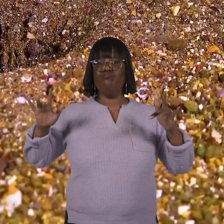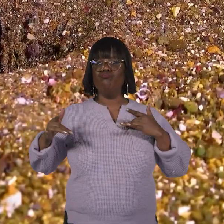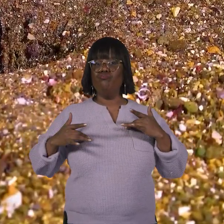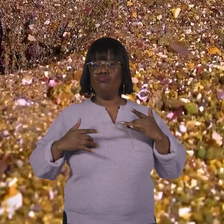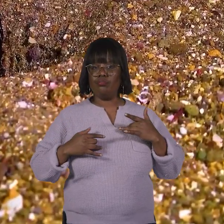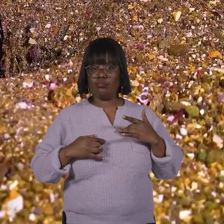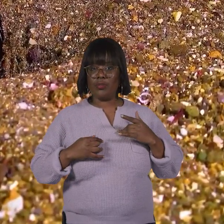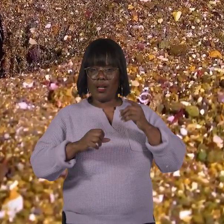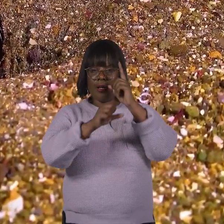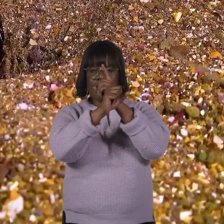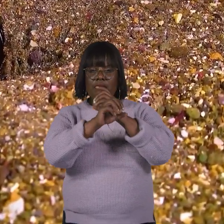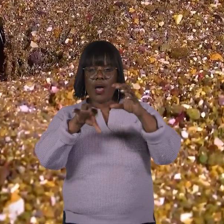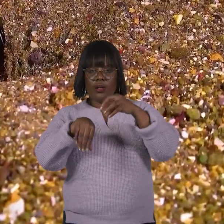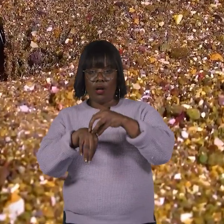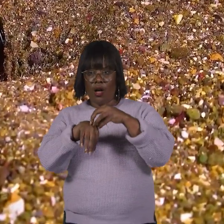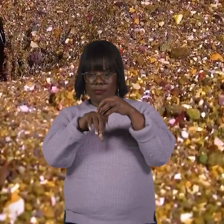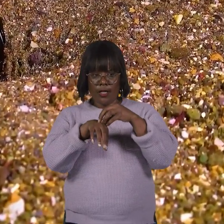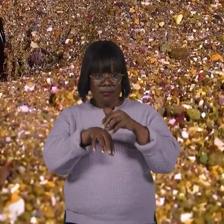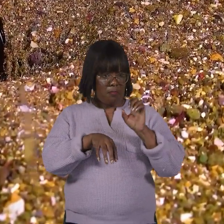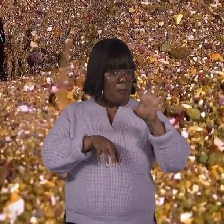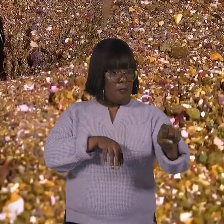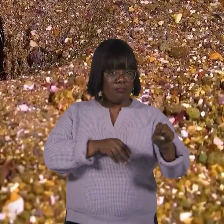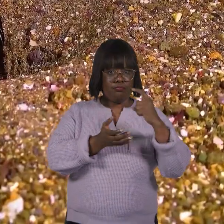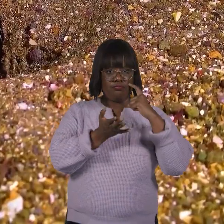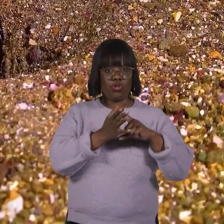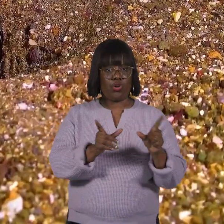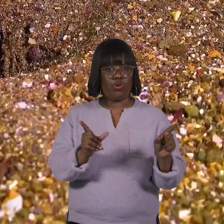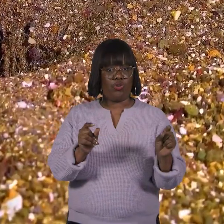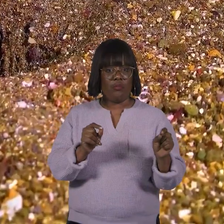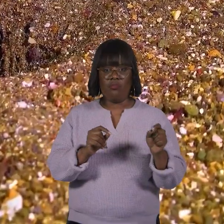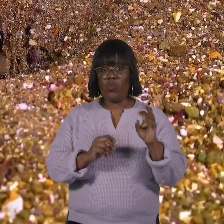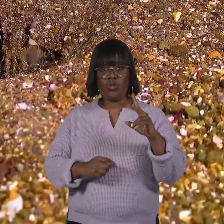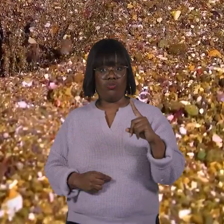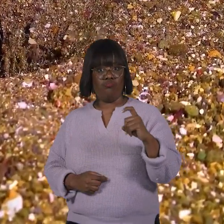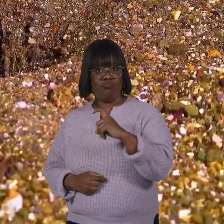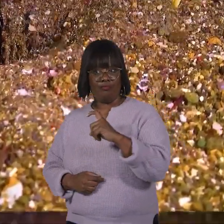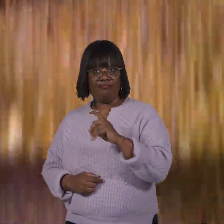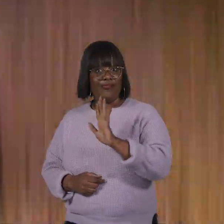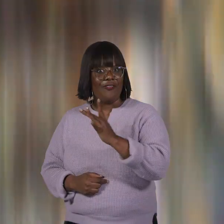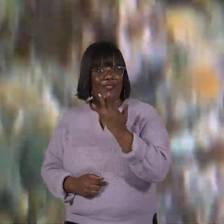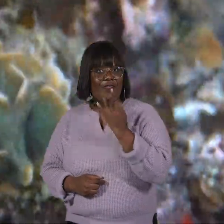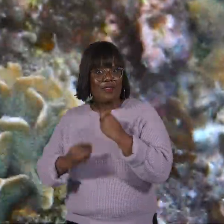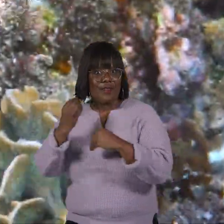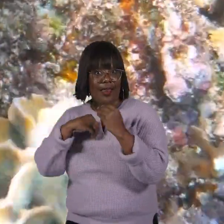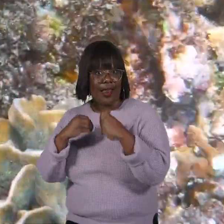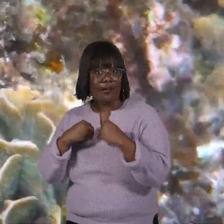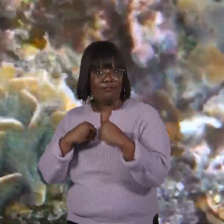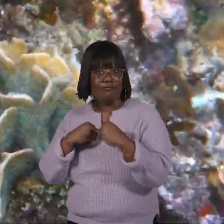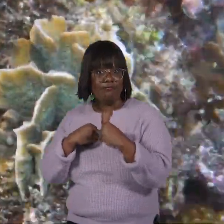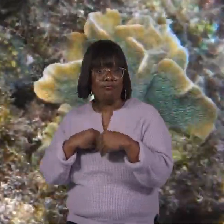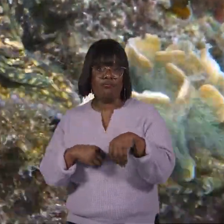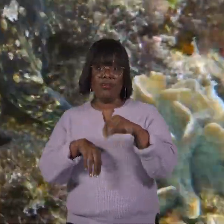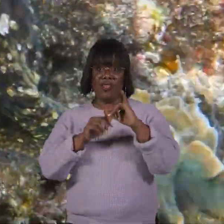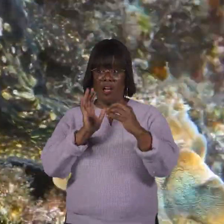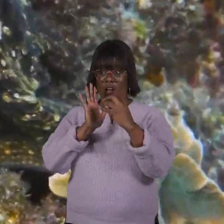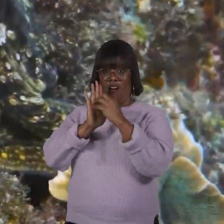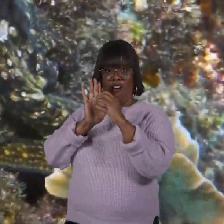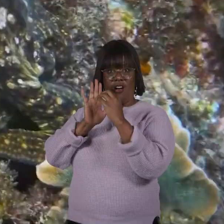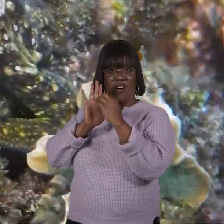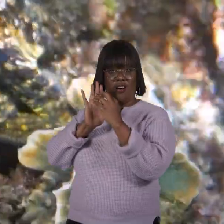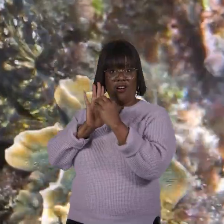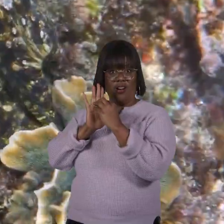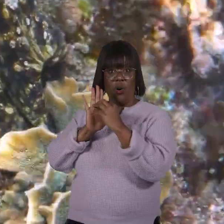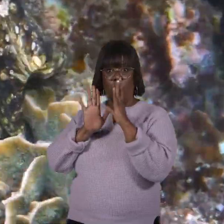Imagine that an octopus spots a crab, or a shrimp, its favorite snack. The suction cups spring into